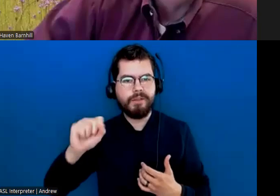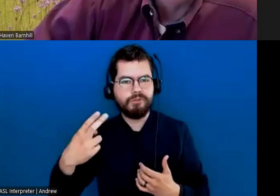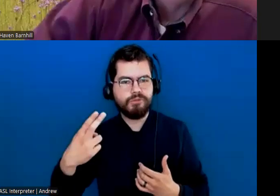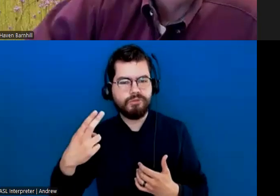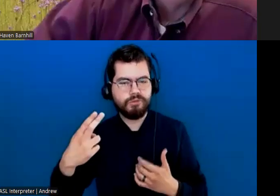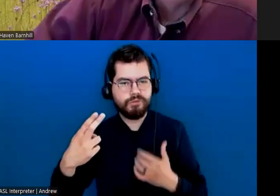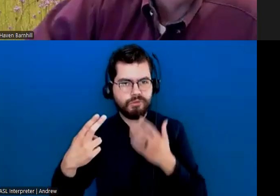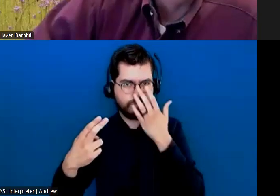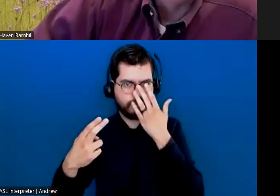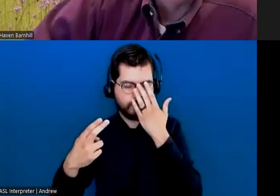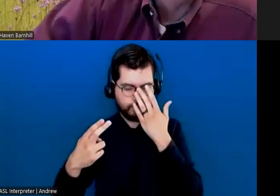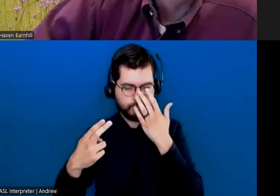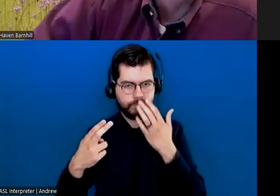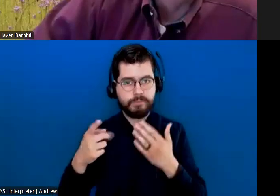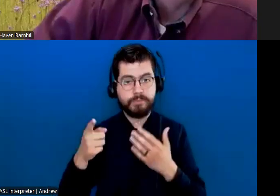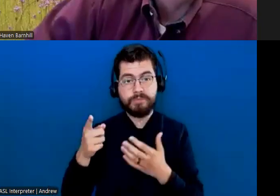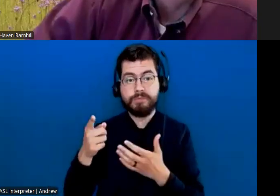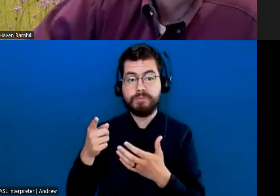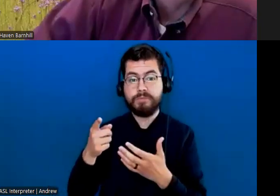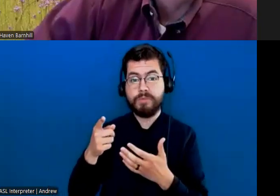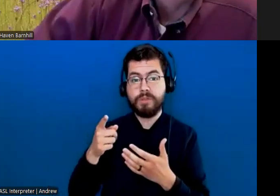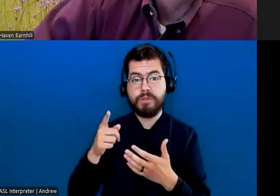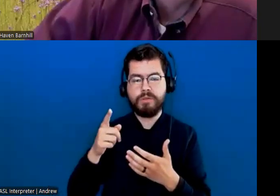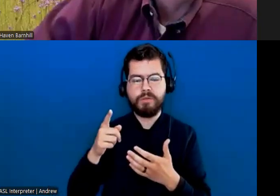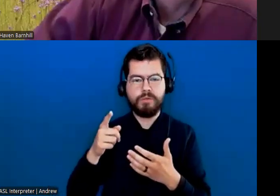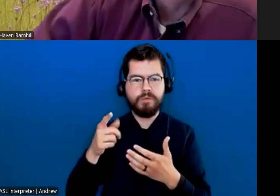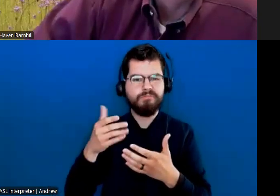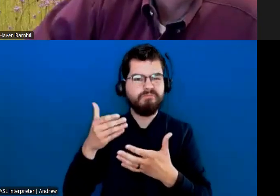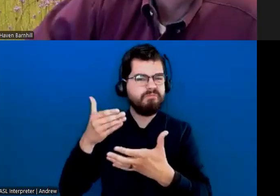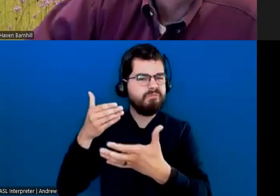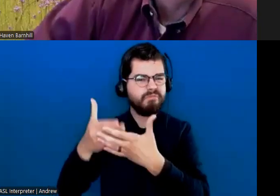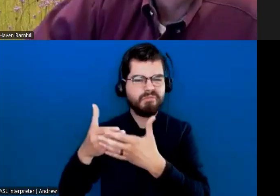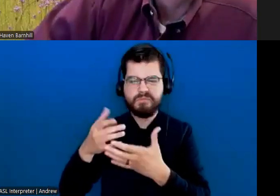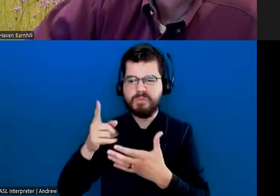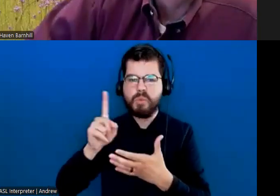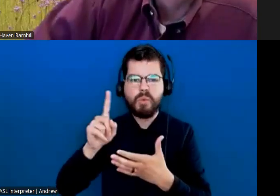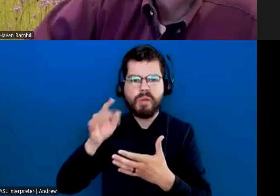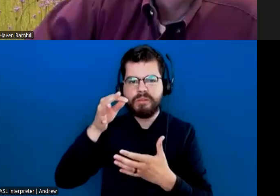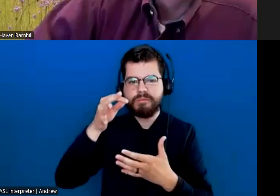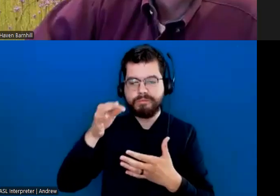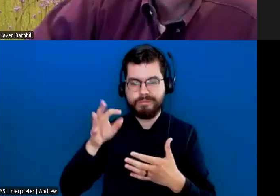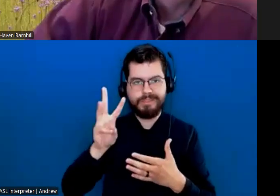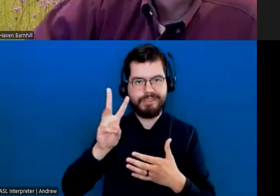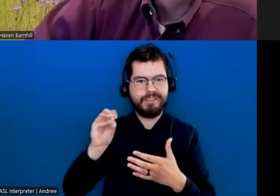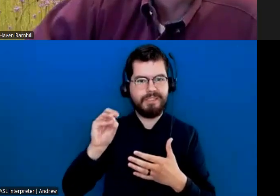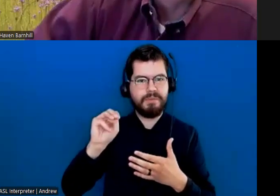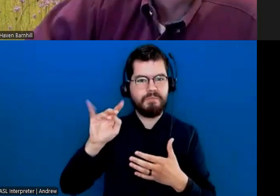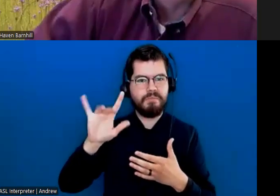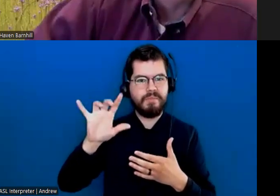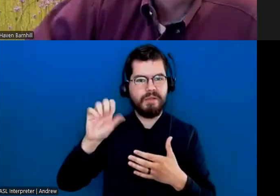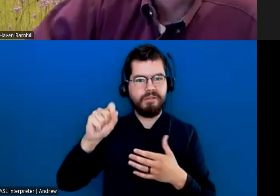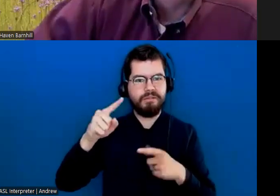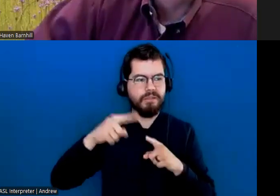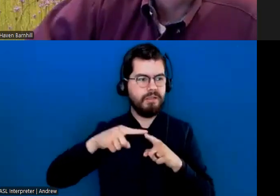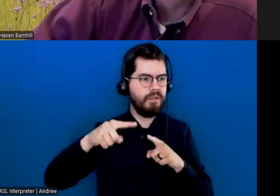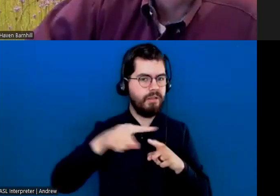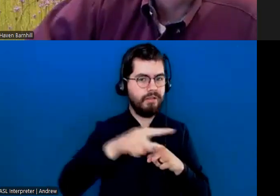the closest population of ash borer is 60 miles away and probably is here. So we expect that to be